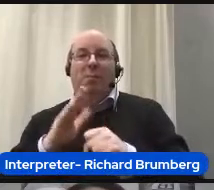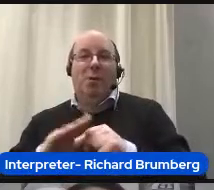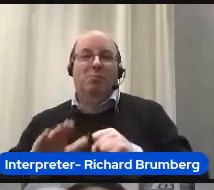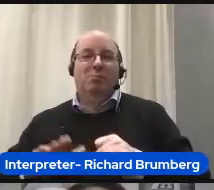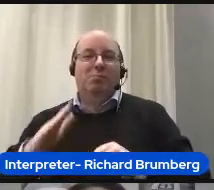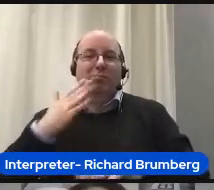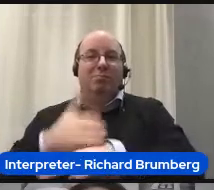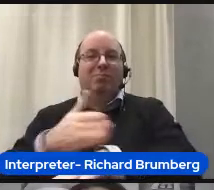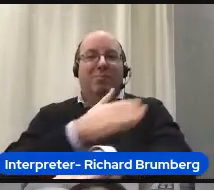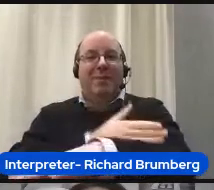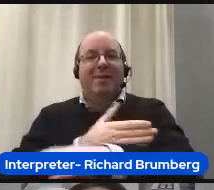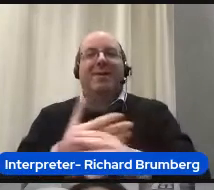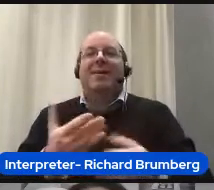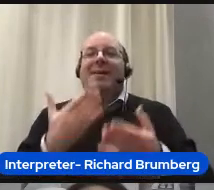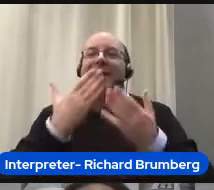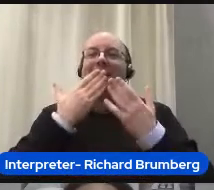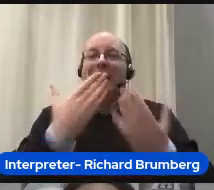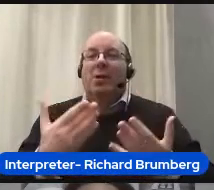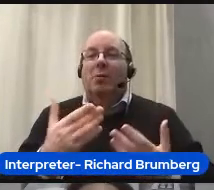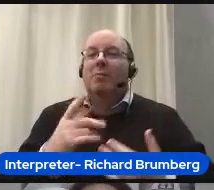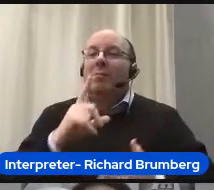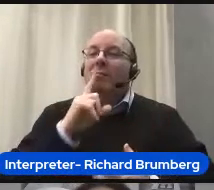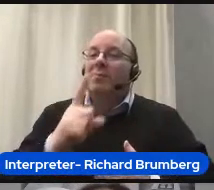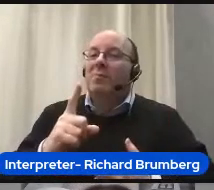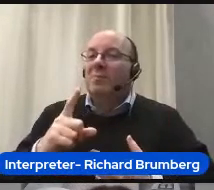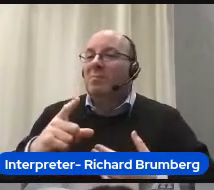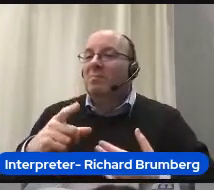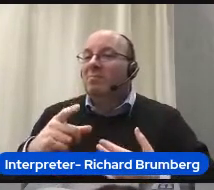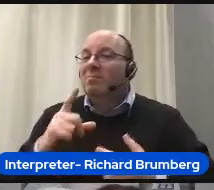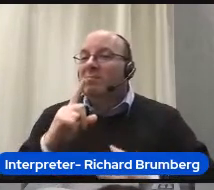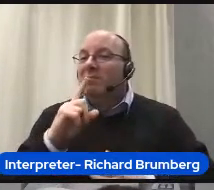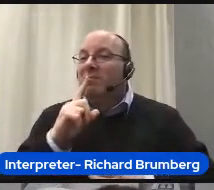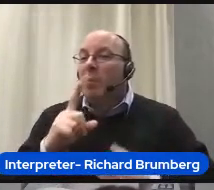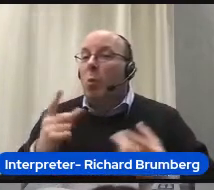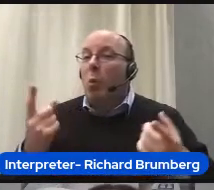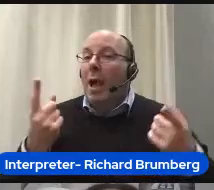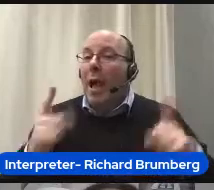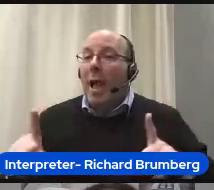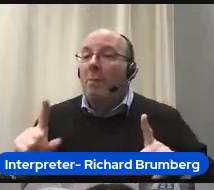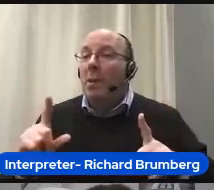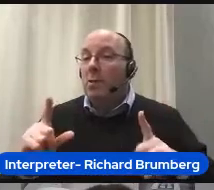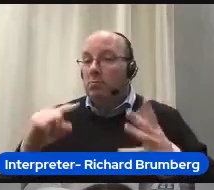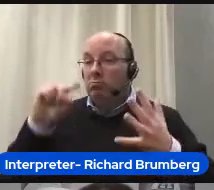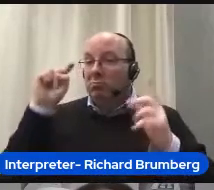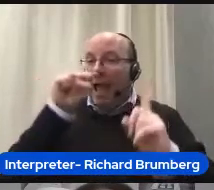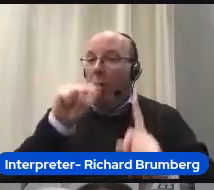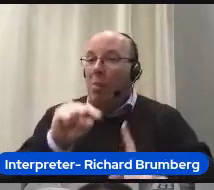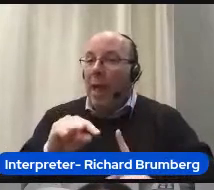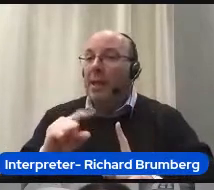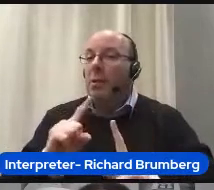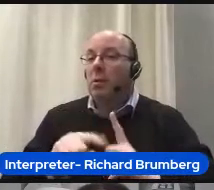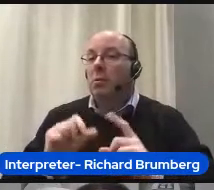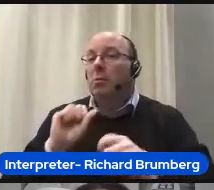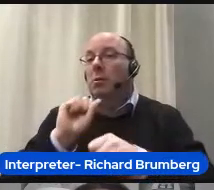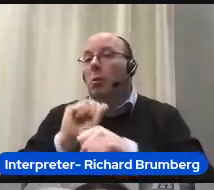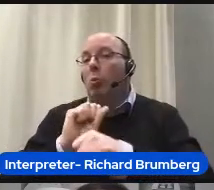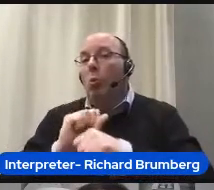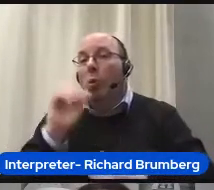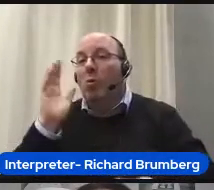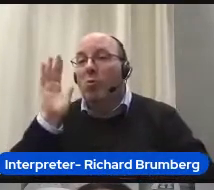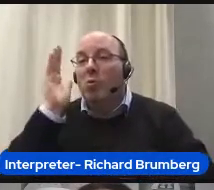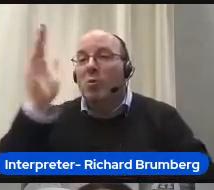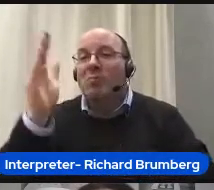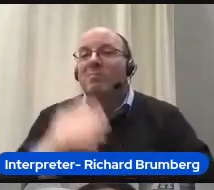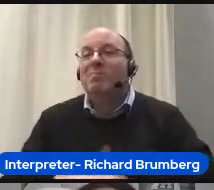our Jewish community. You have been really helpful in honoring what has taken place and outlining some of the work that lies ahead for us. And